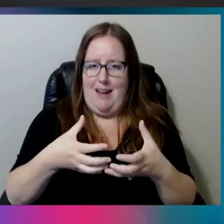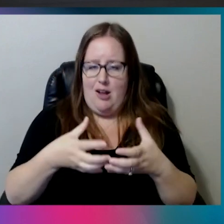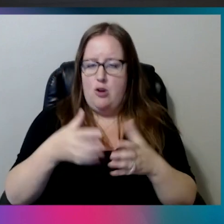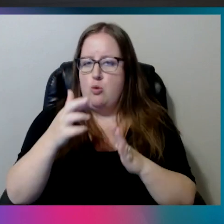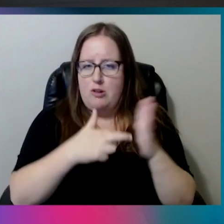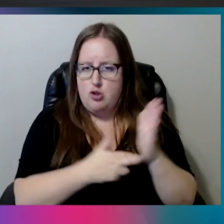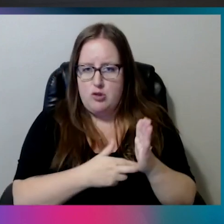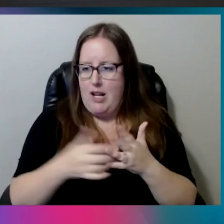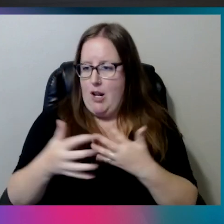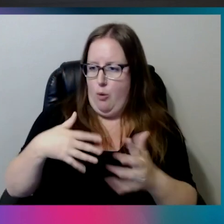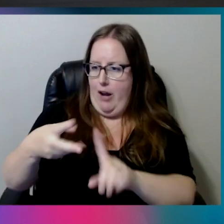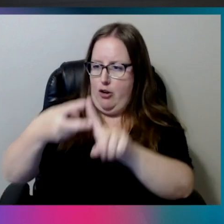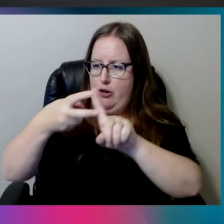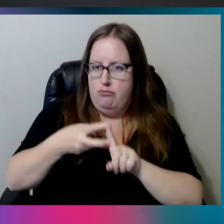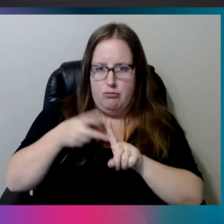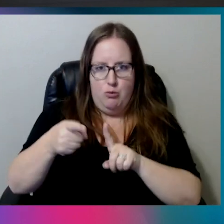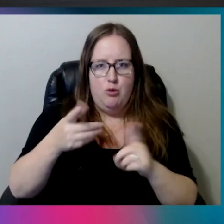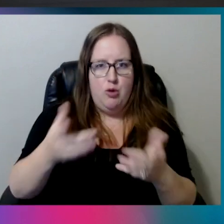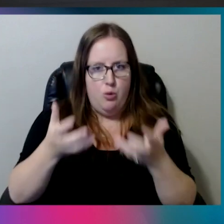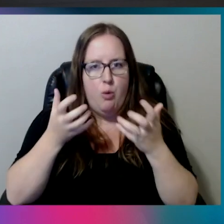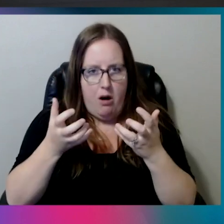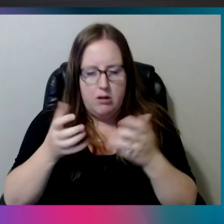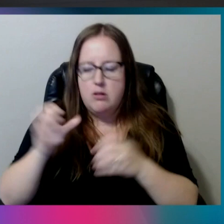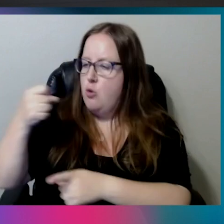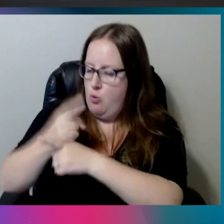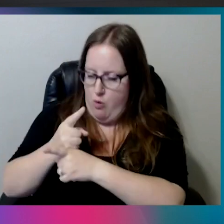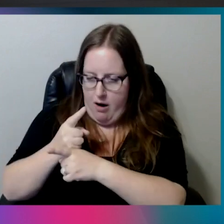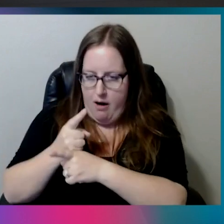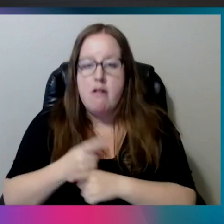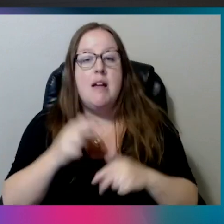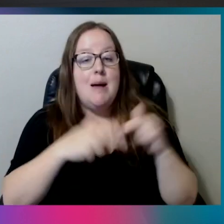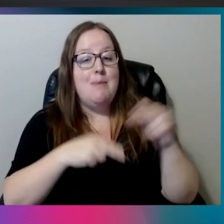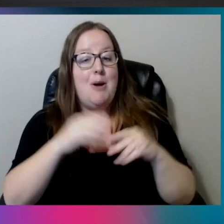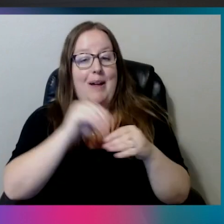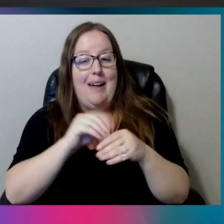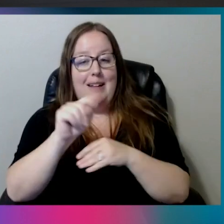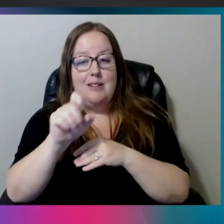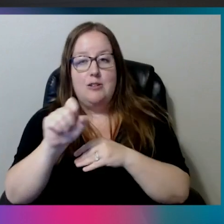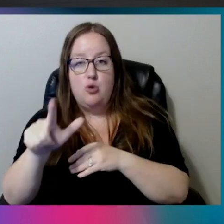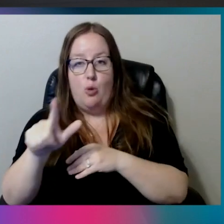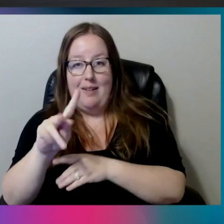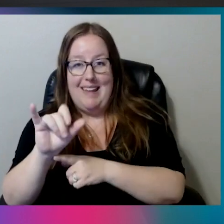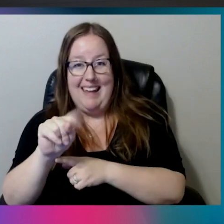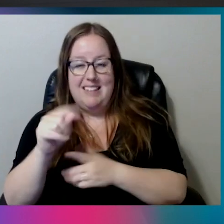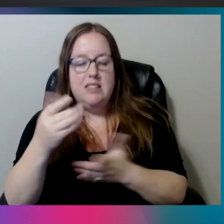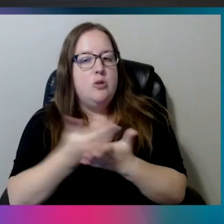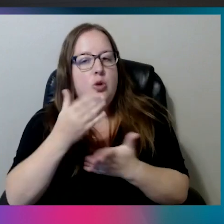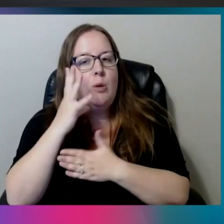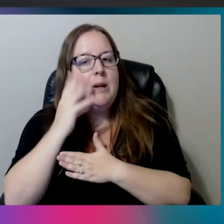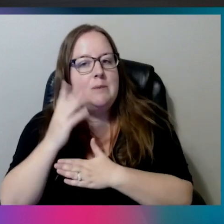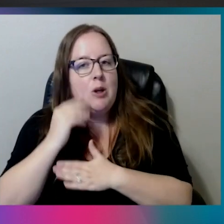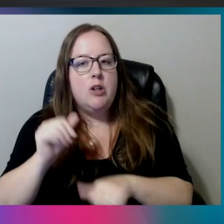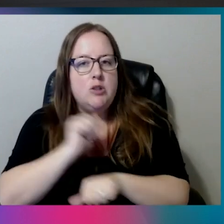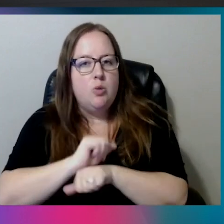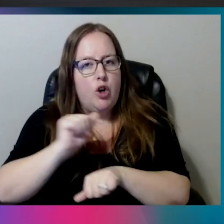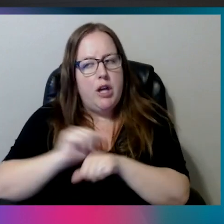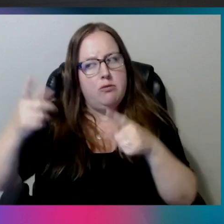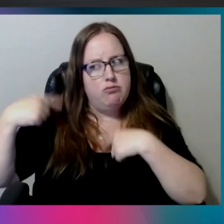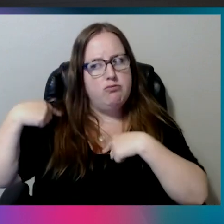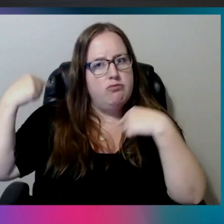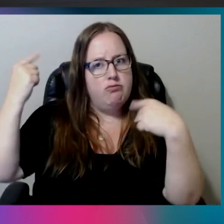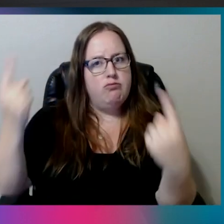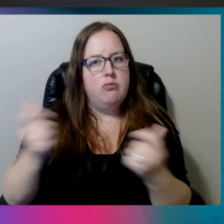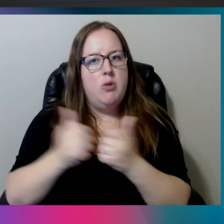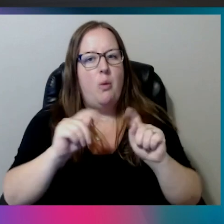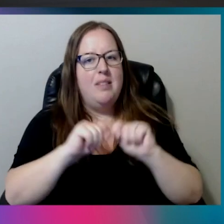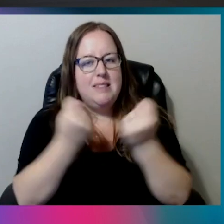container orchestration you're using. Yeah, so this is all built into the toolkit. It's a brand new experience that we've been working on for a little while now, or the team have been working on for a